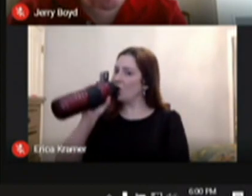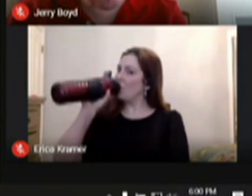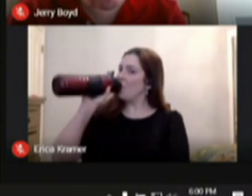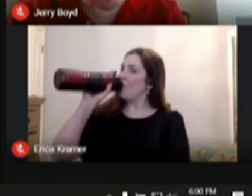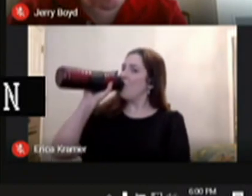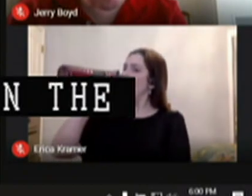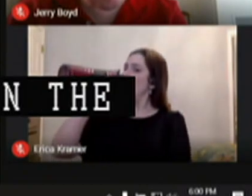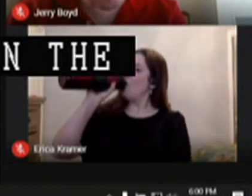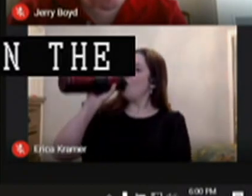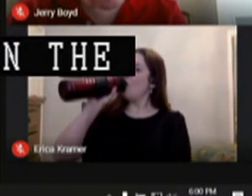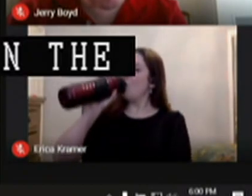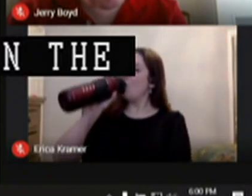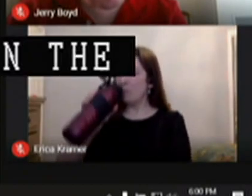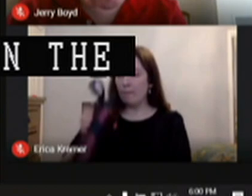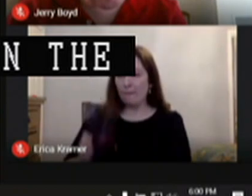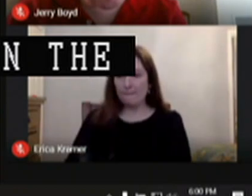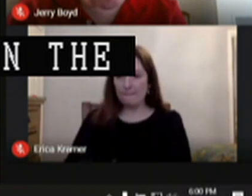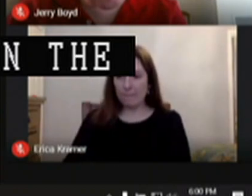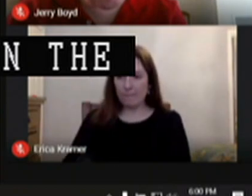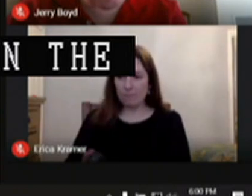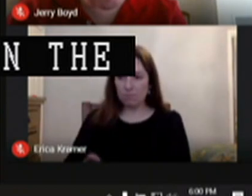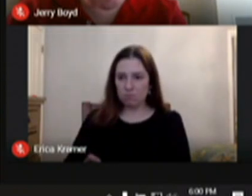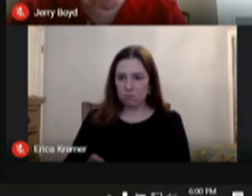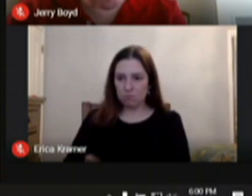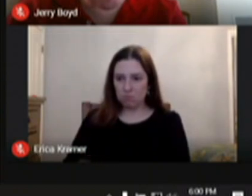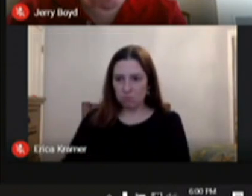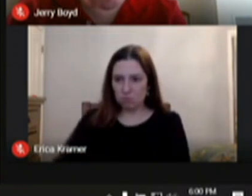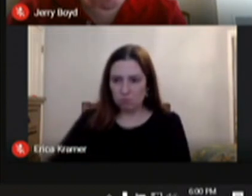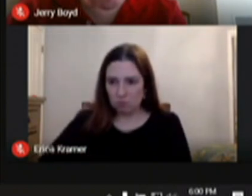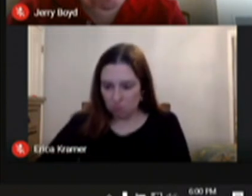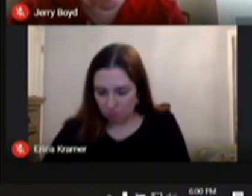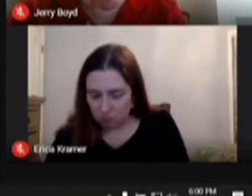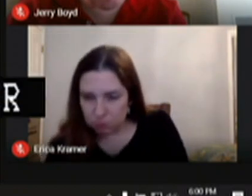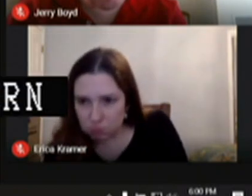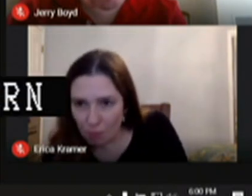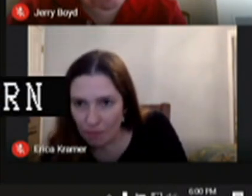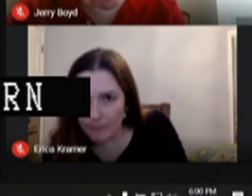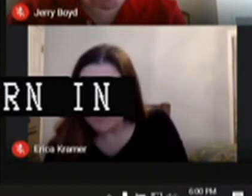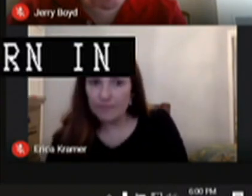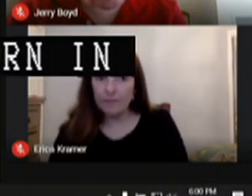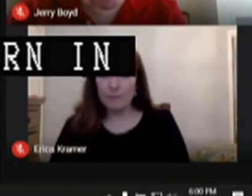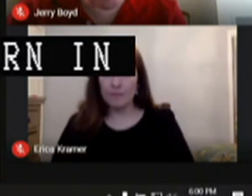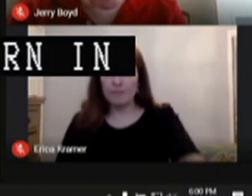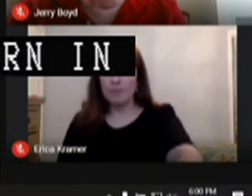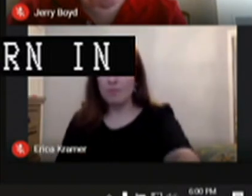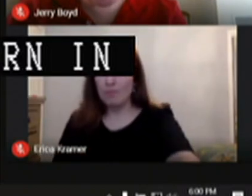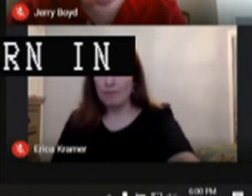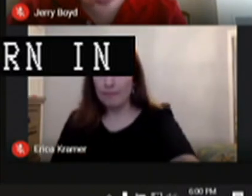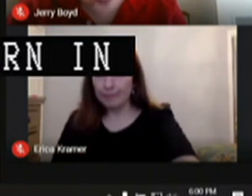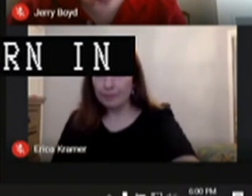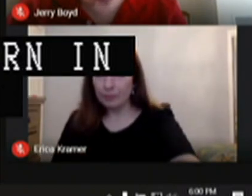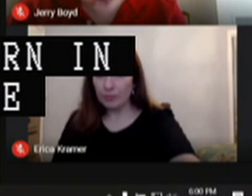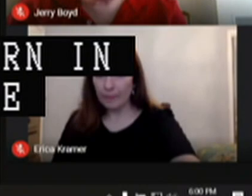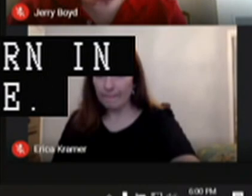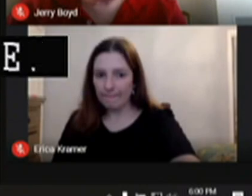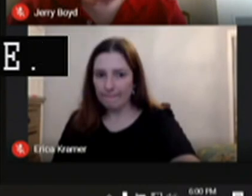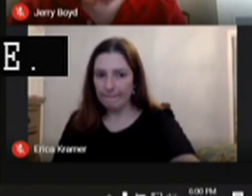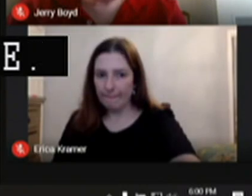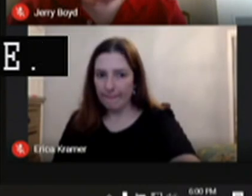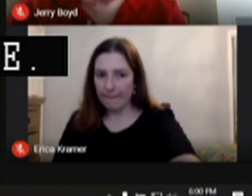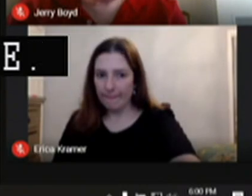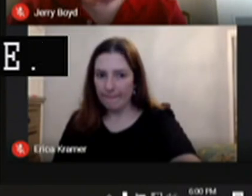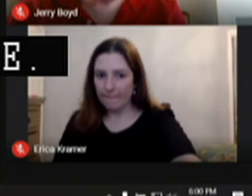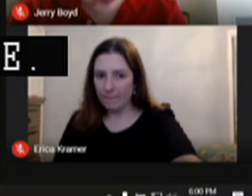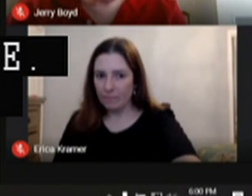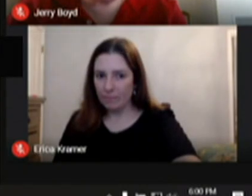really reinforced a fanning pattern in the original plaza structure. What we've done in terms of civic